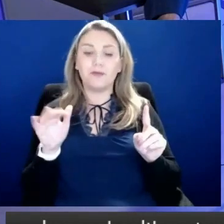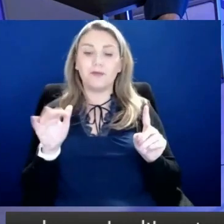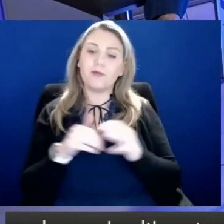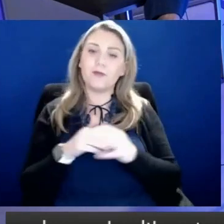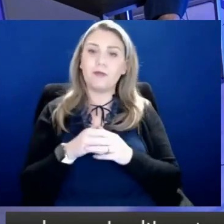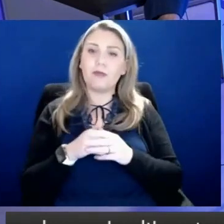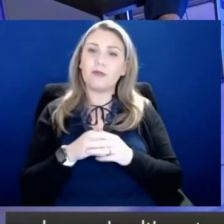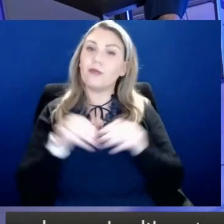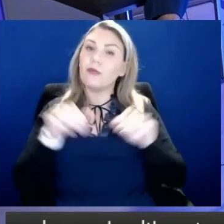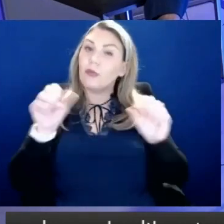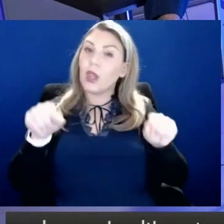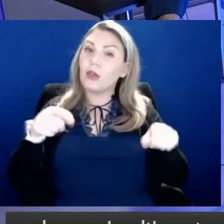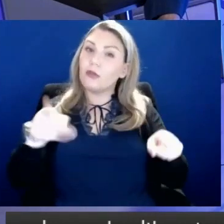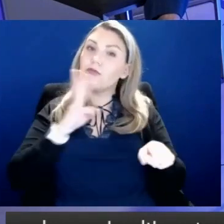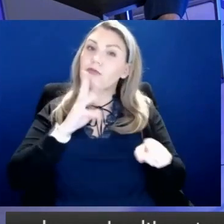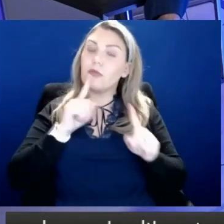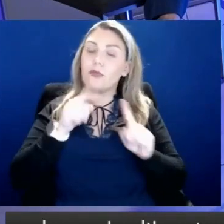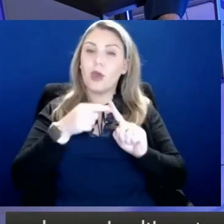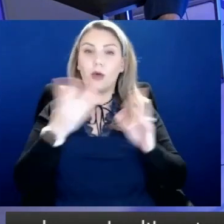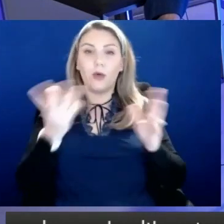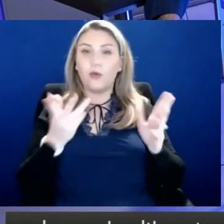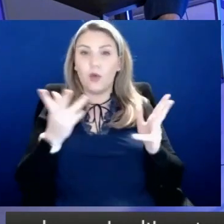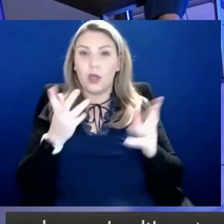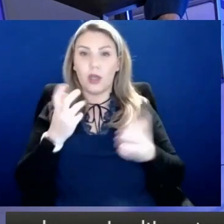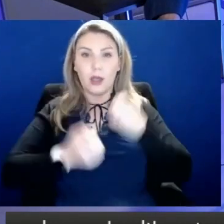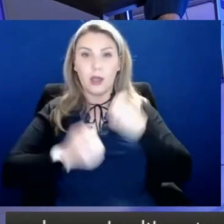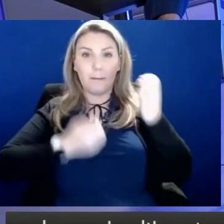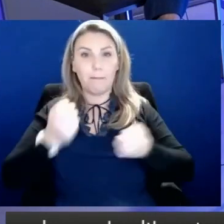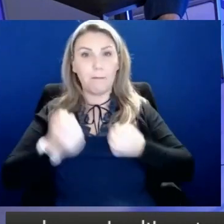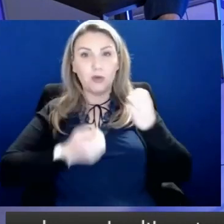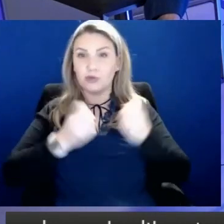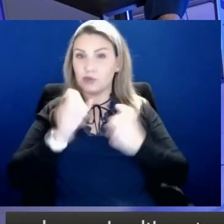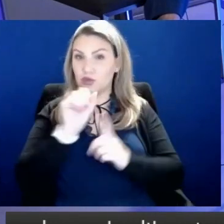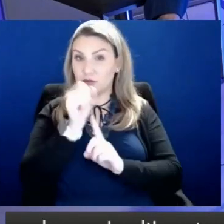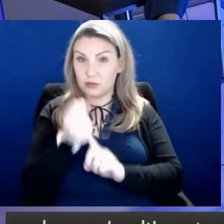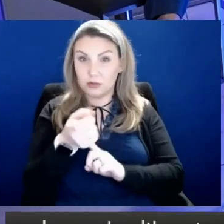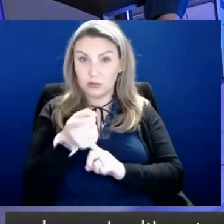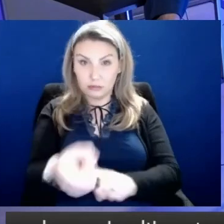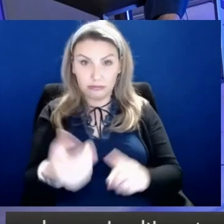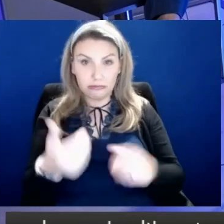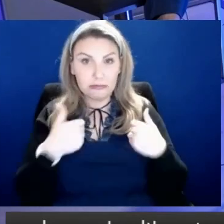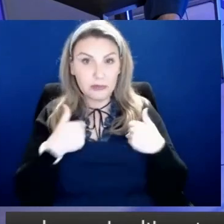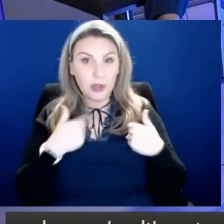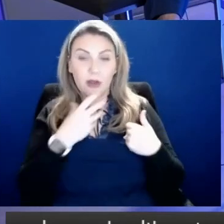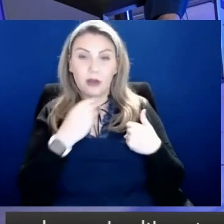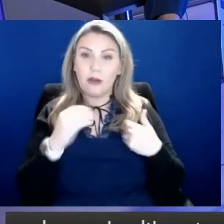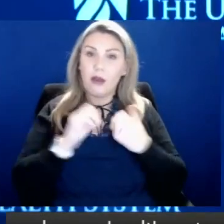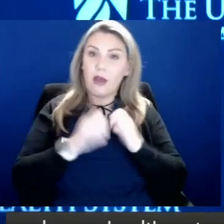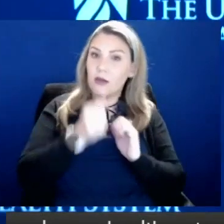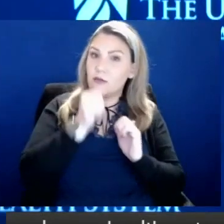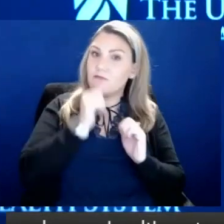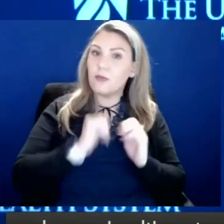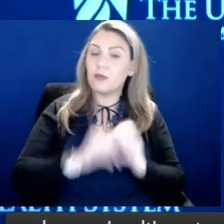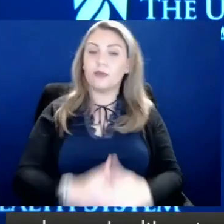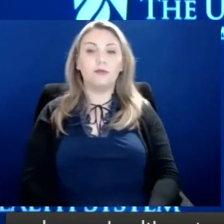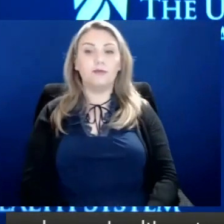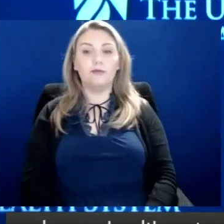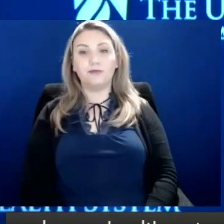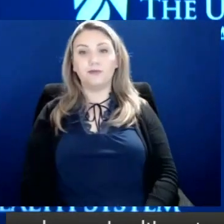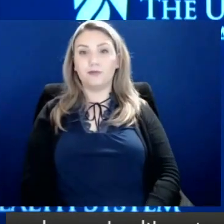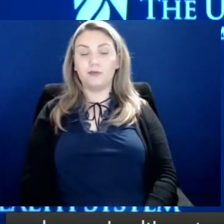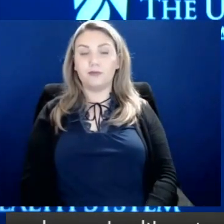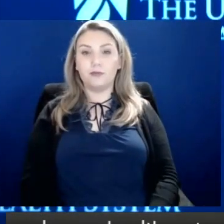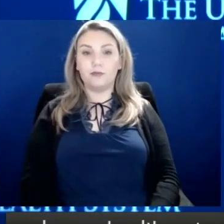little bit about what kind of emotional state that you've been in and how you've been coping? Well, I